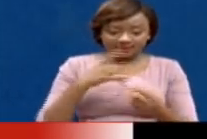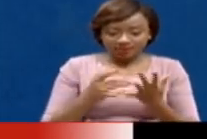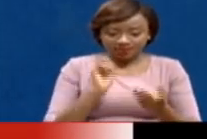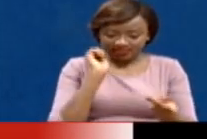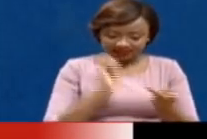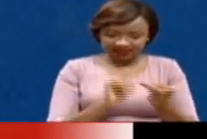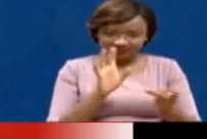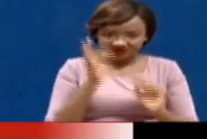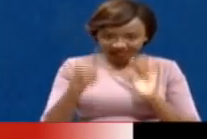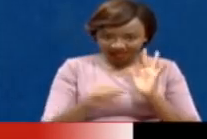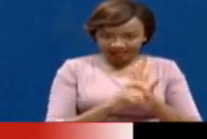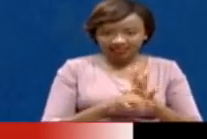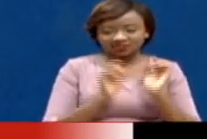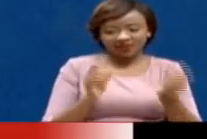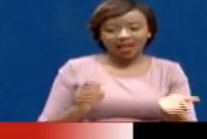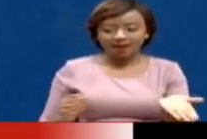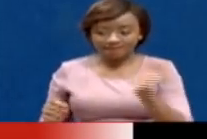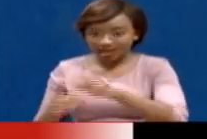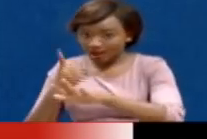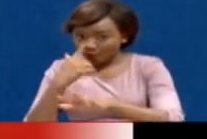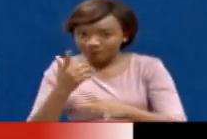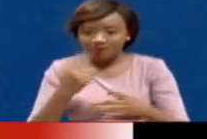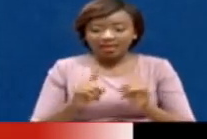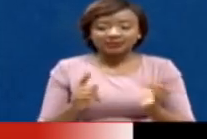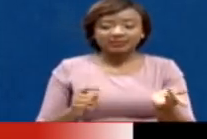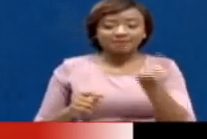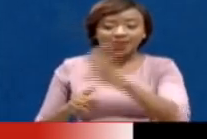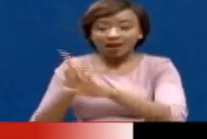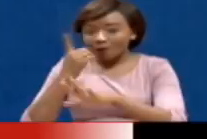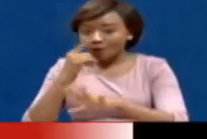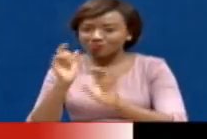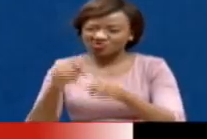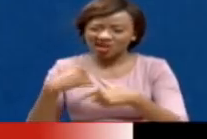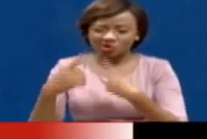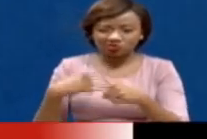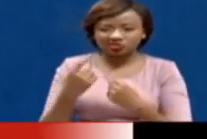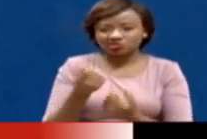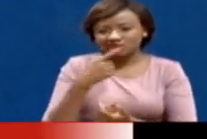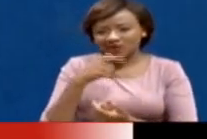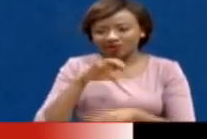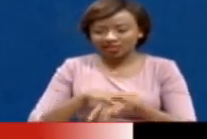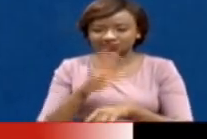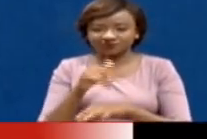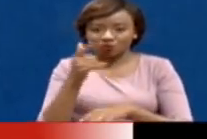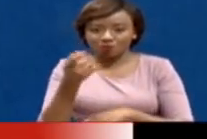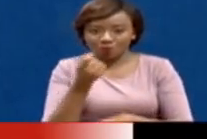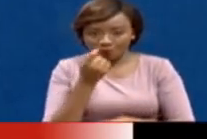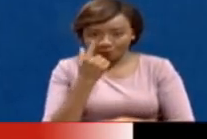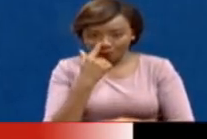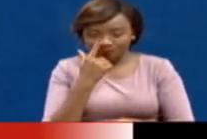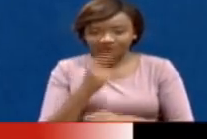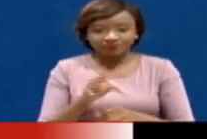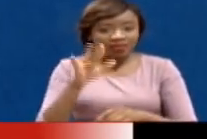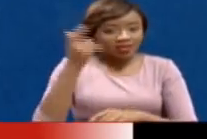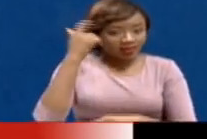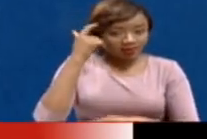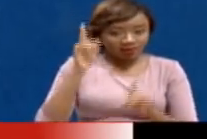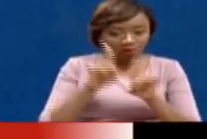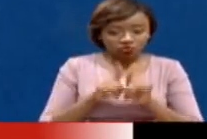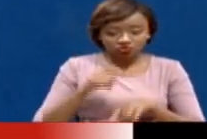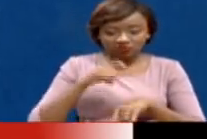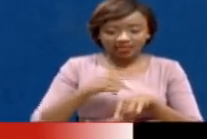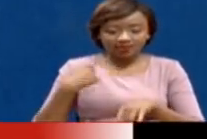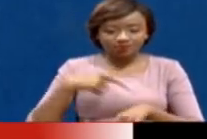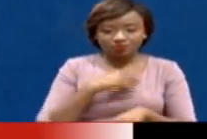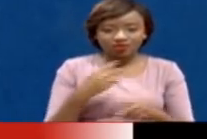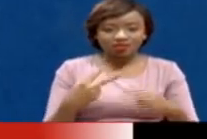is potentially possible that you could be sent to recuperate from home. And also remember, when you get overrun, like